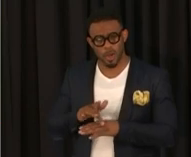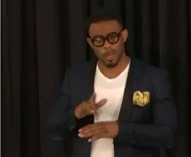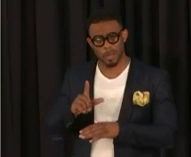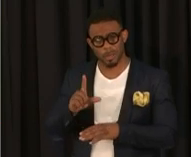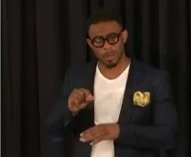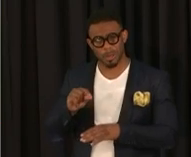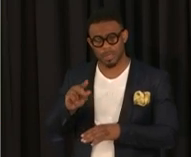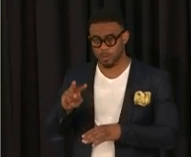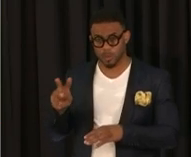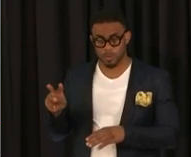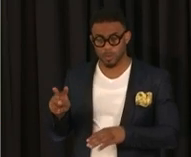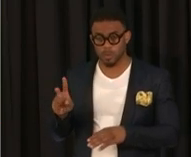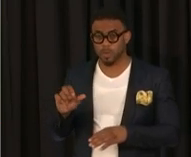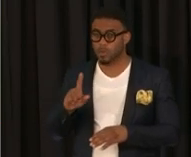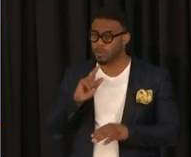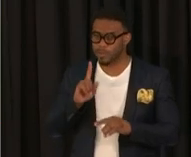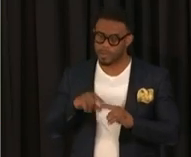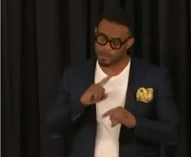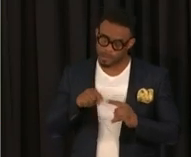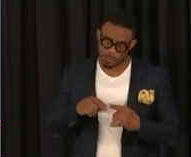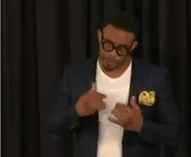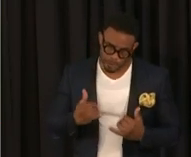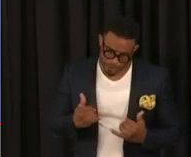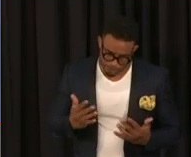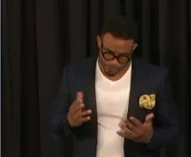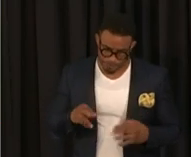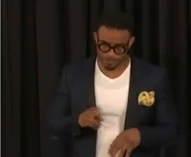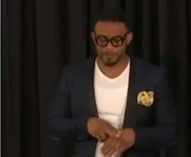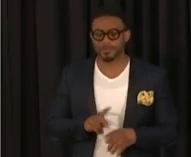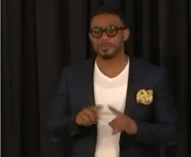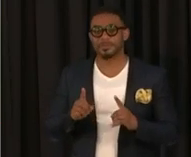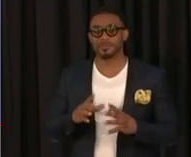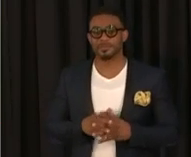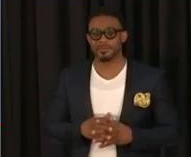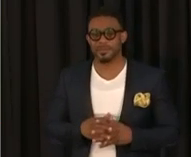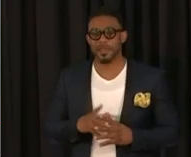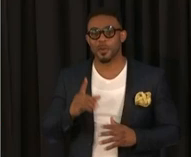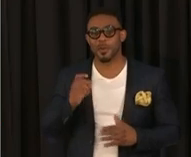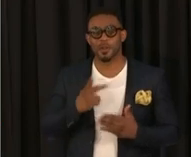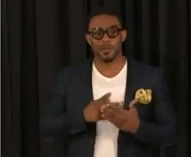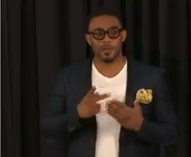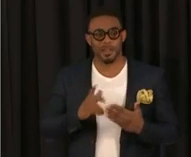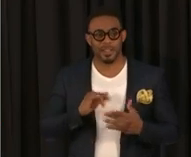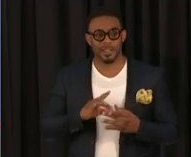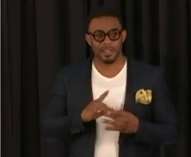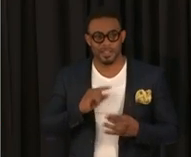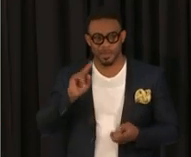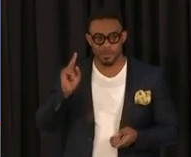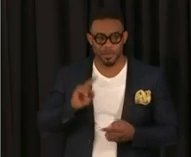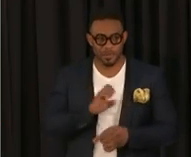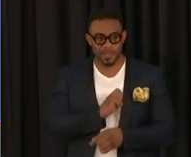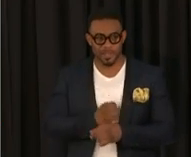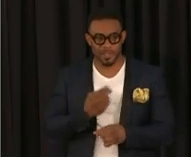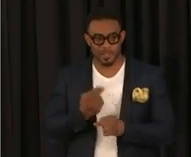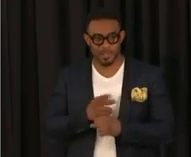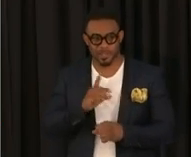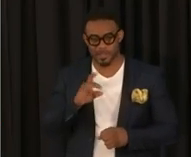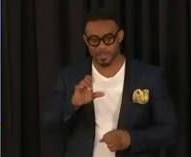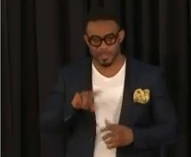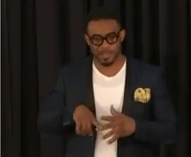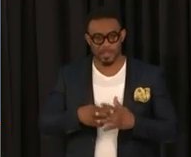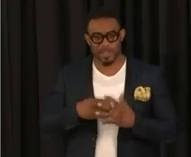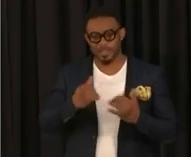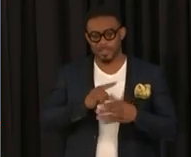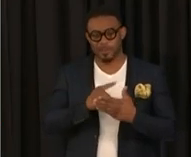early 2022, which we can't talk about right now. But one of those programs, like I said, is Reduce Energy Use DC,